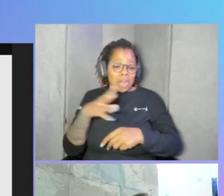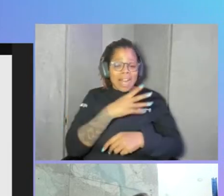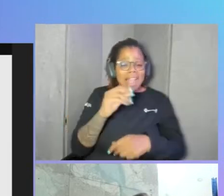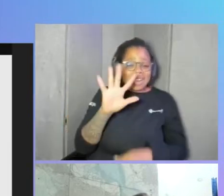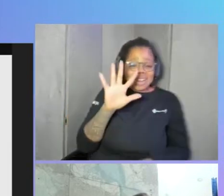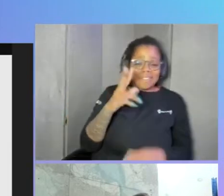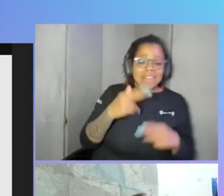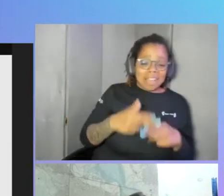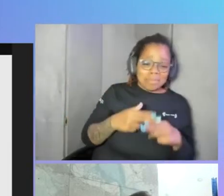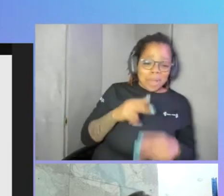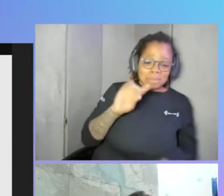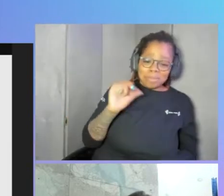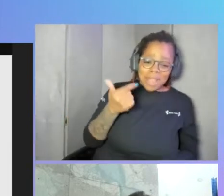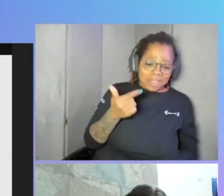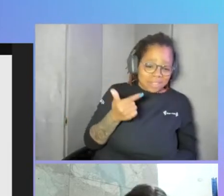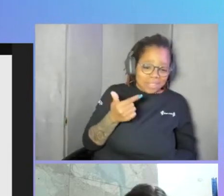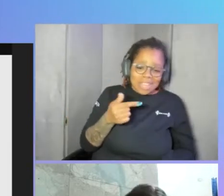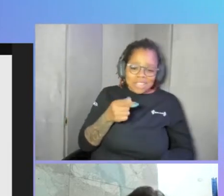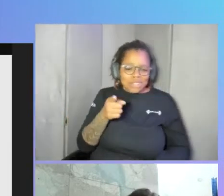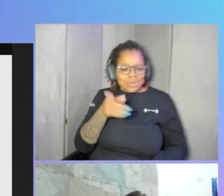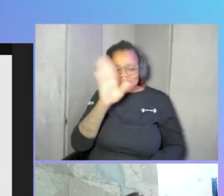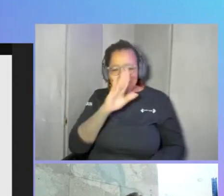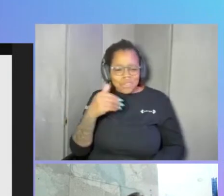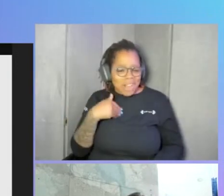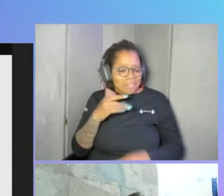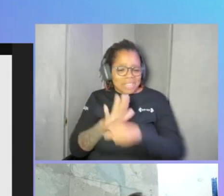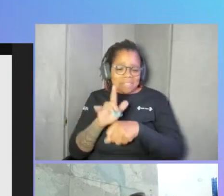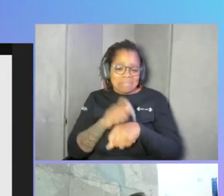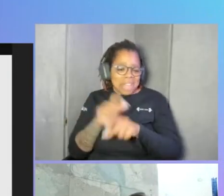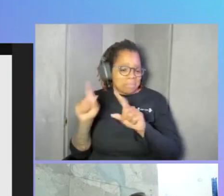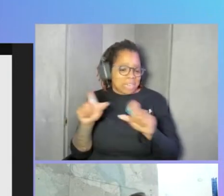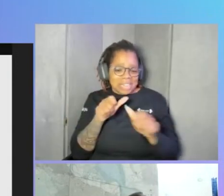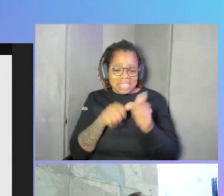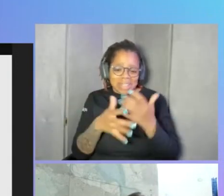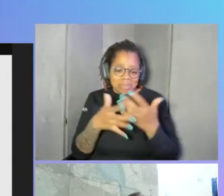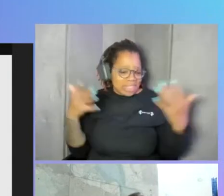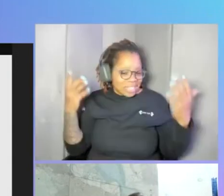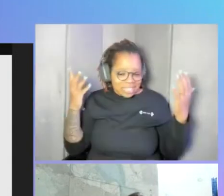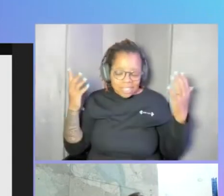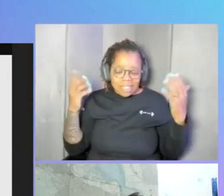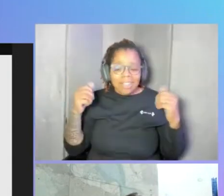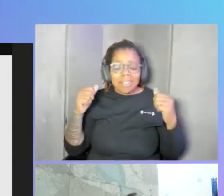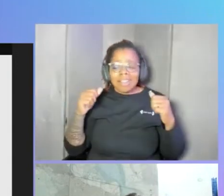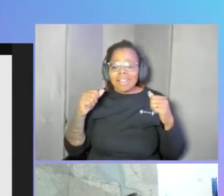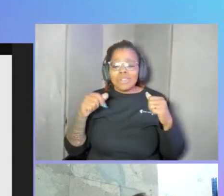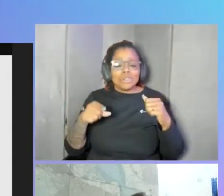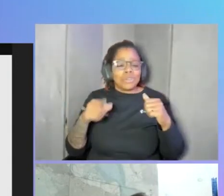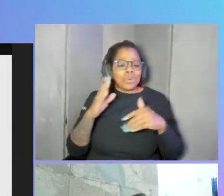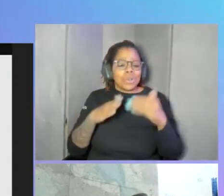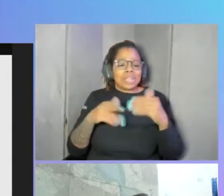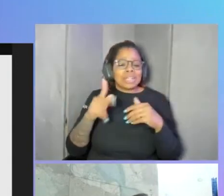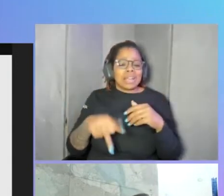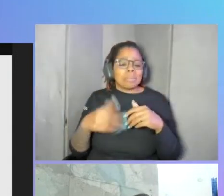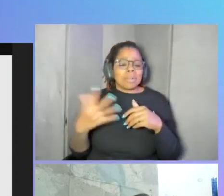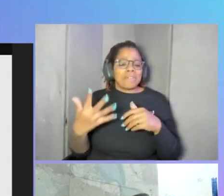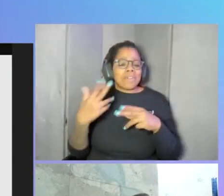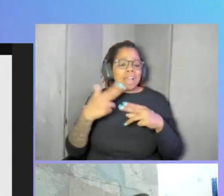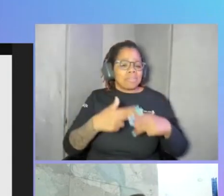so in accessibility, you never have time to test everything that you want to test. You end up putting 5